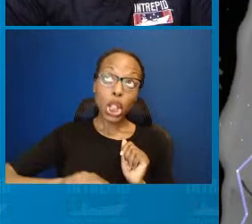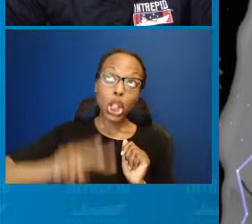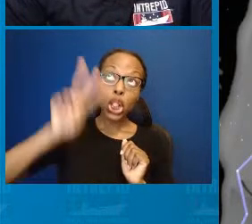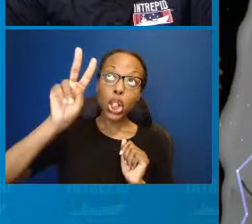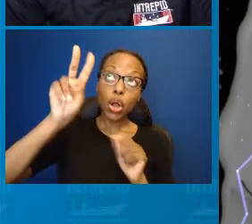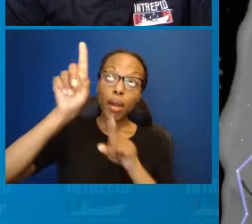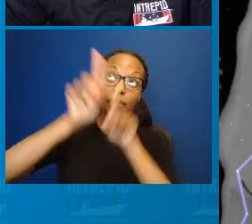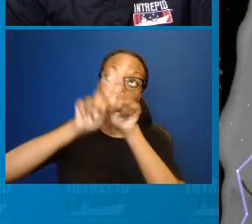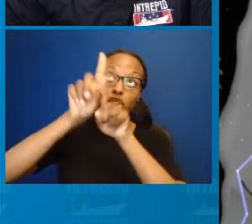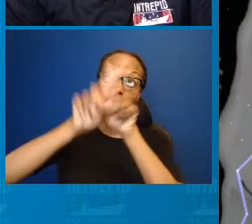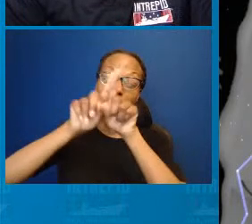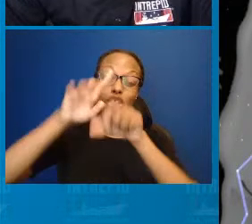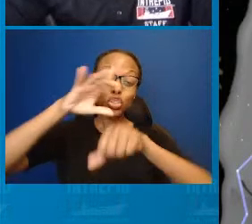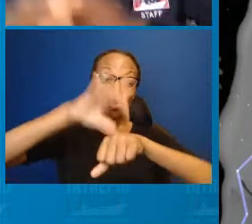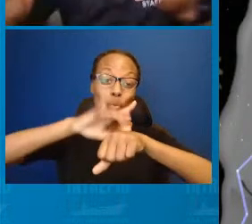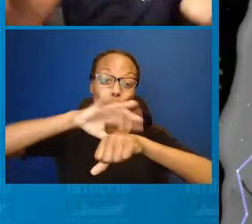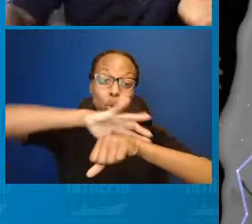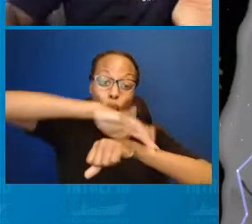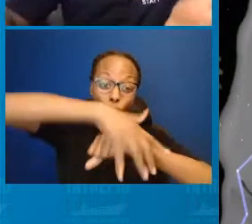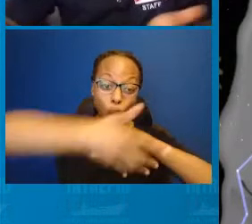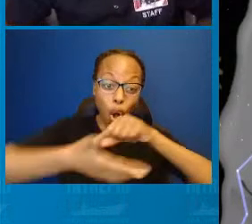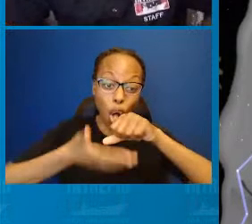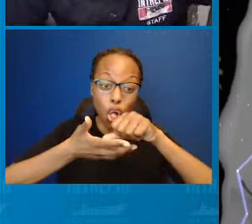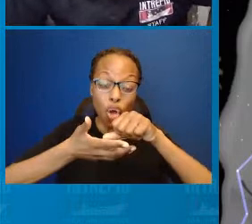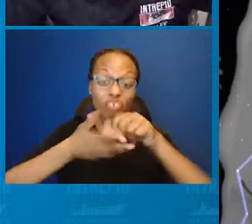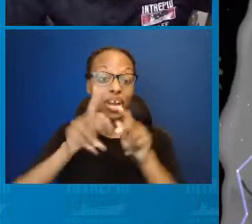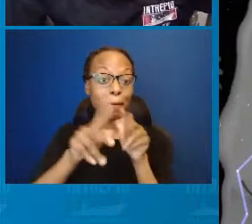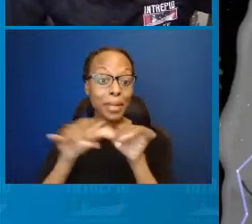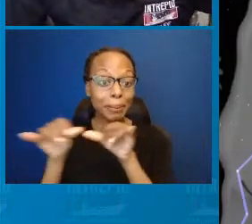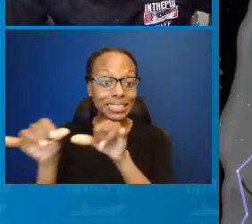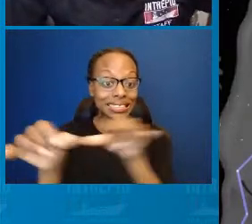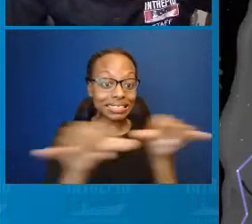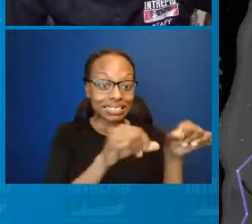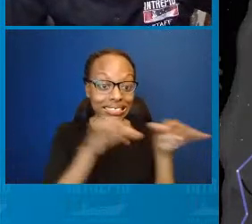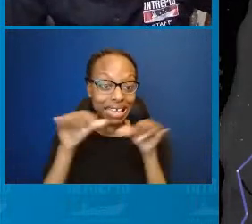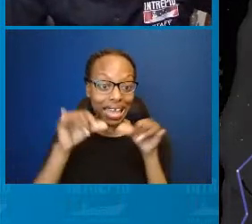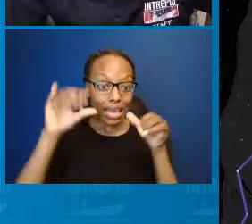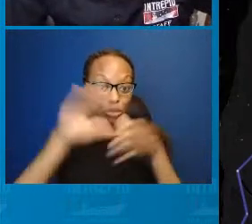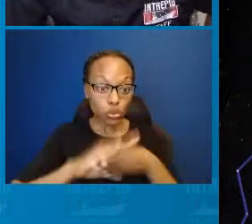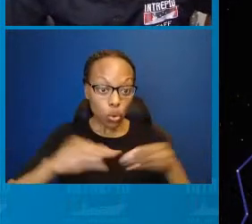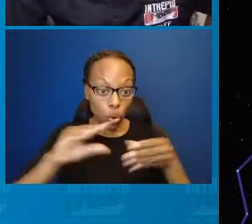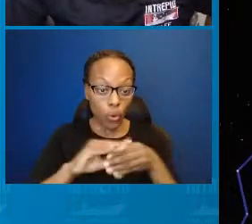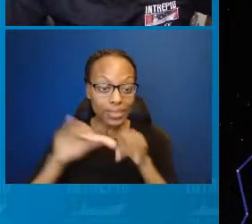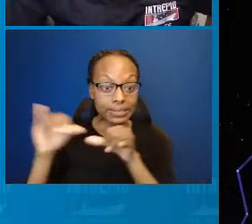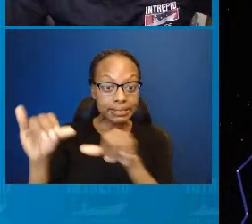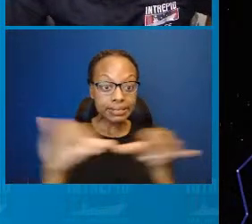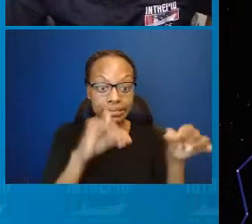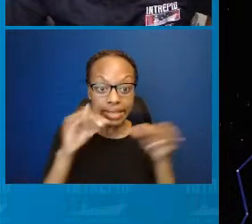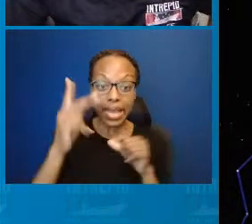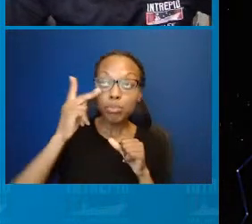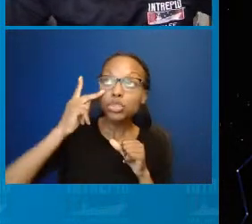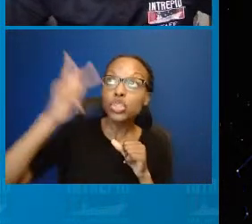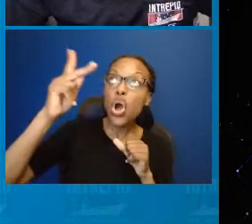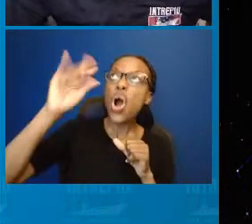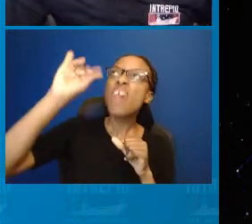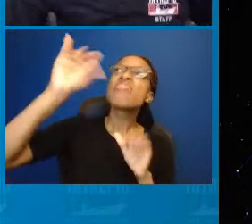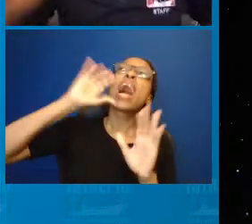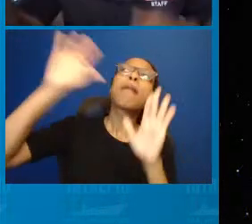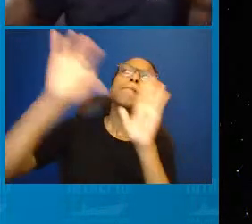Well, no, they didn't. Just like how if we got rid of these pictures and these lines